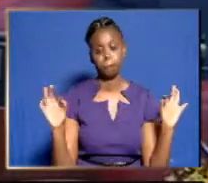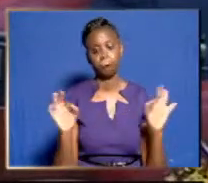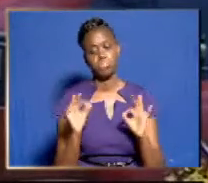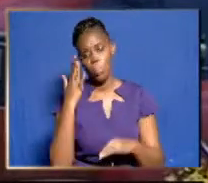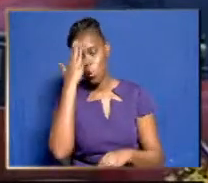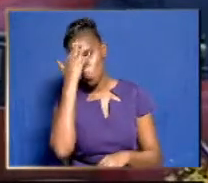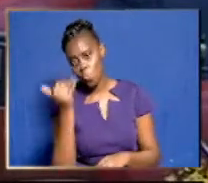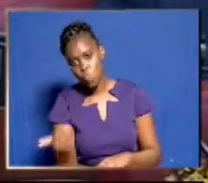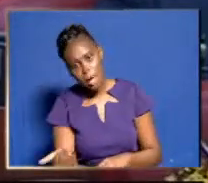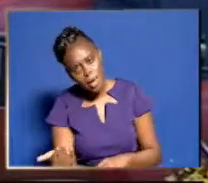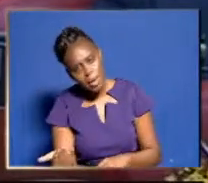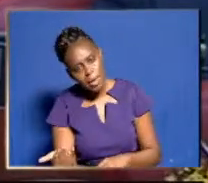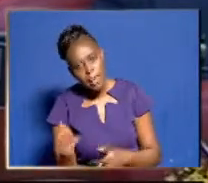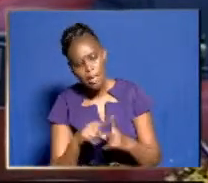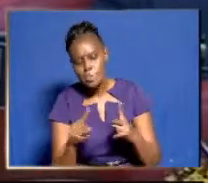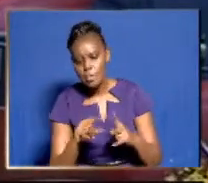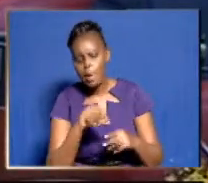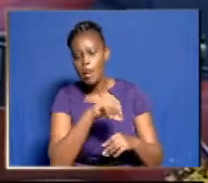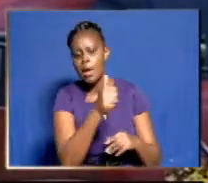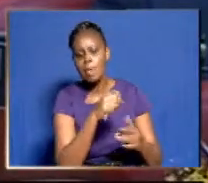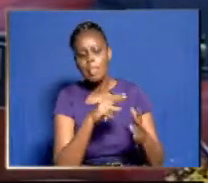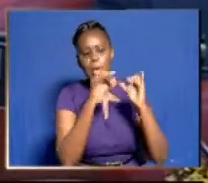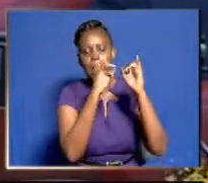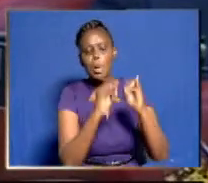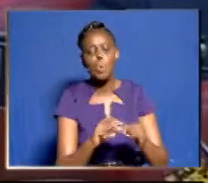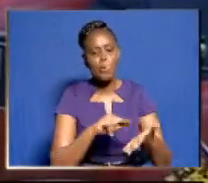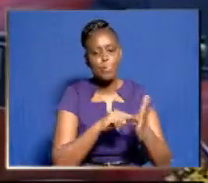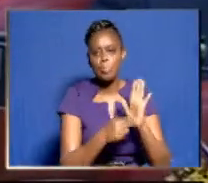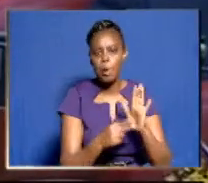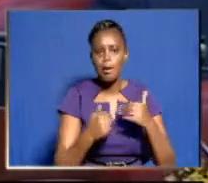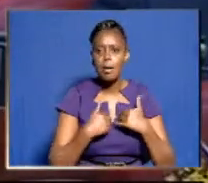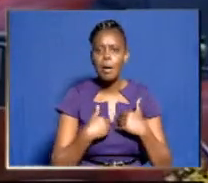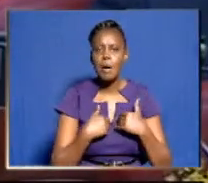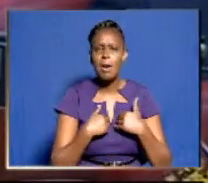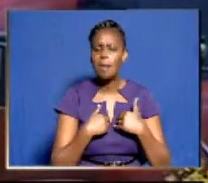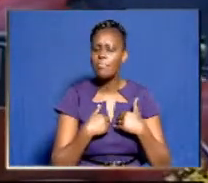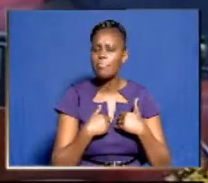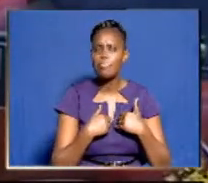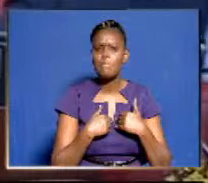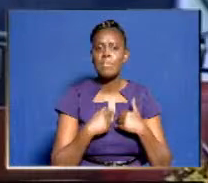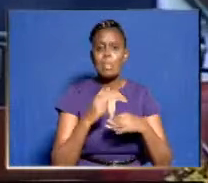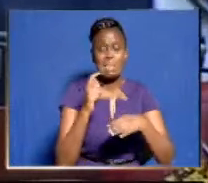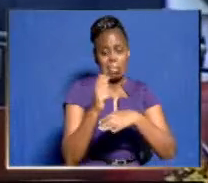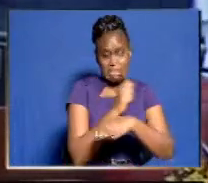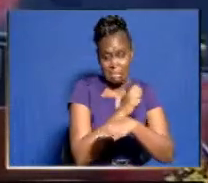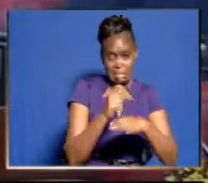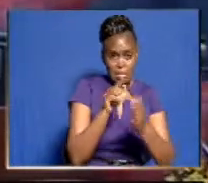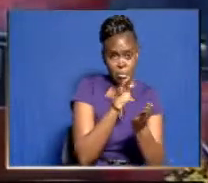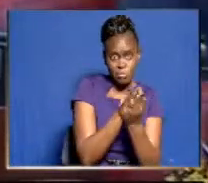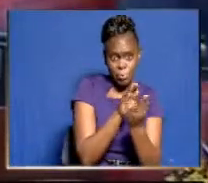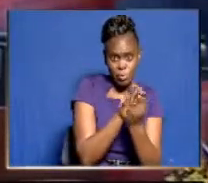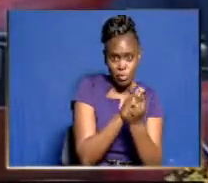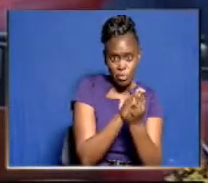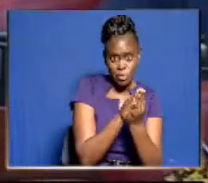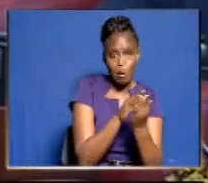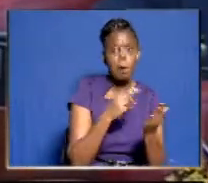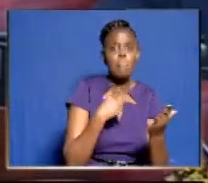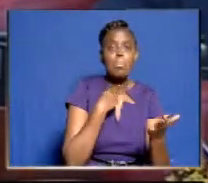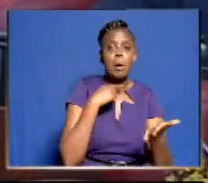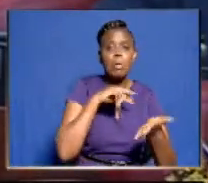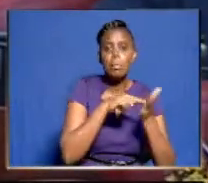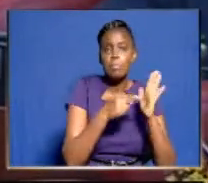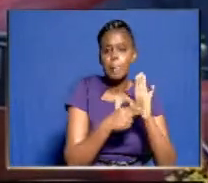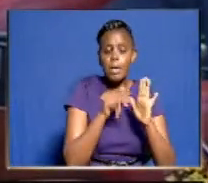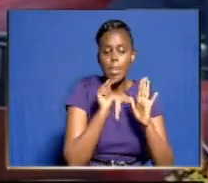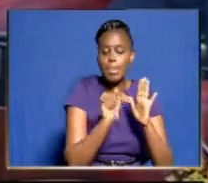we should be starting other projects. We have a stock of almost $1 trillion, Honorable Speaker, installed projects,